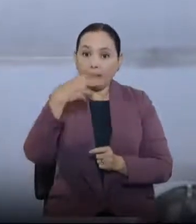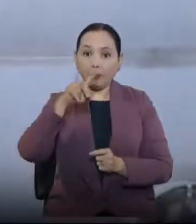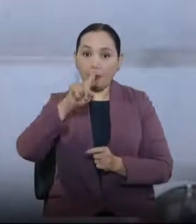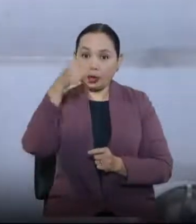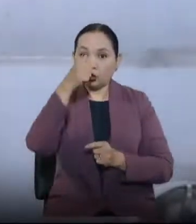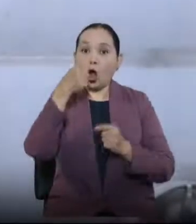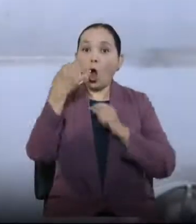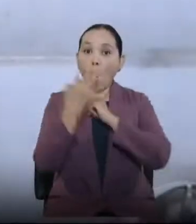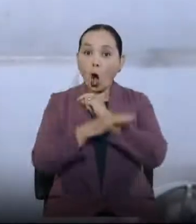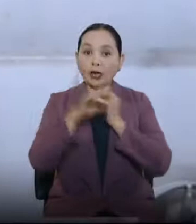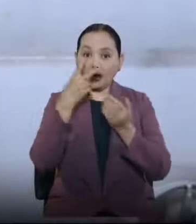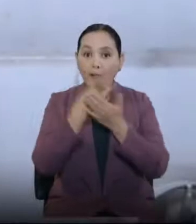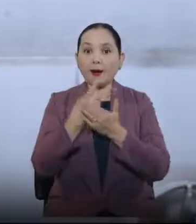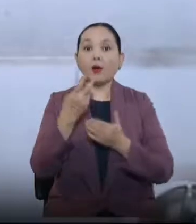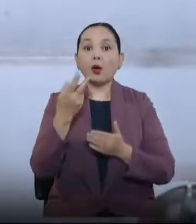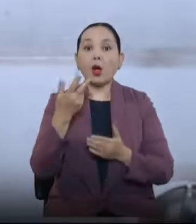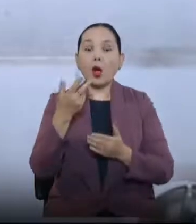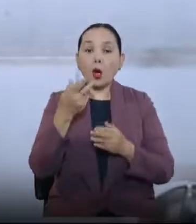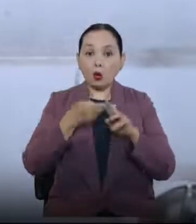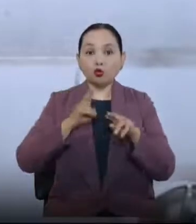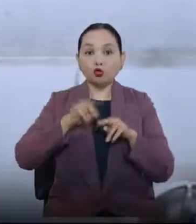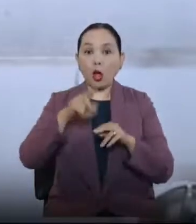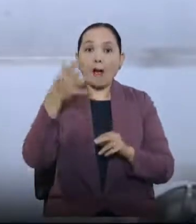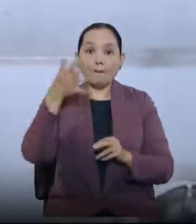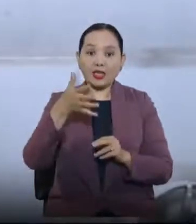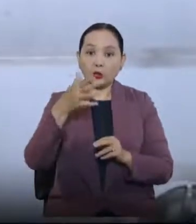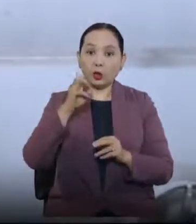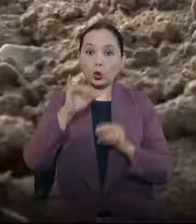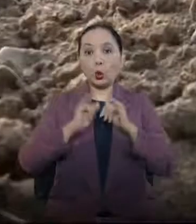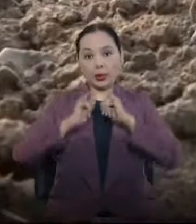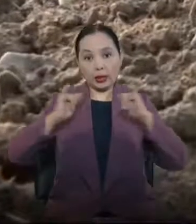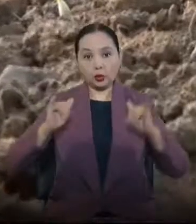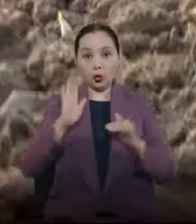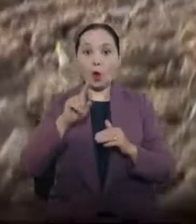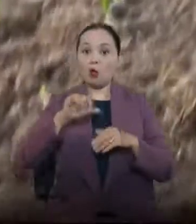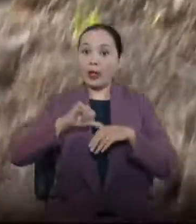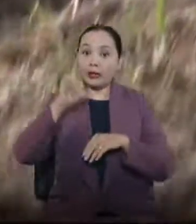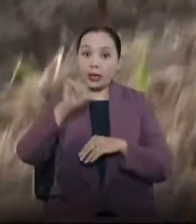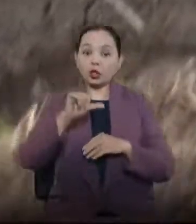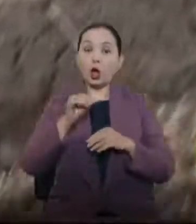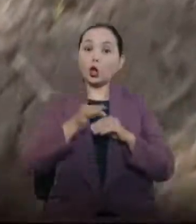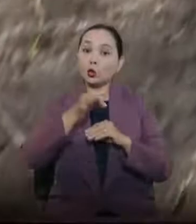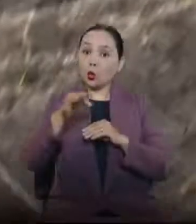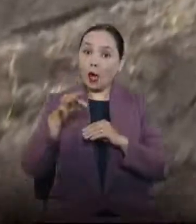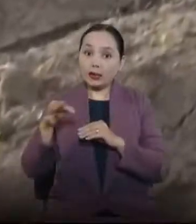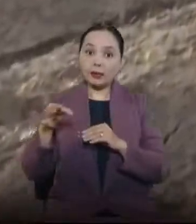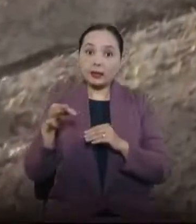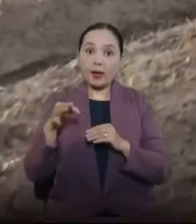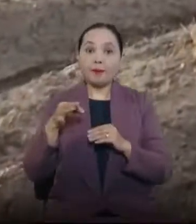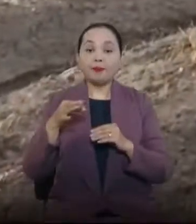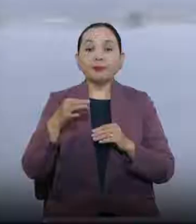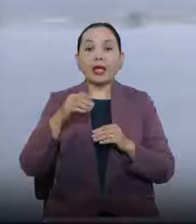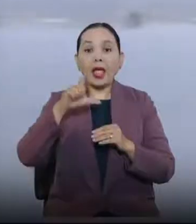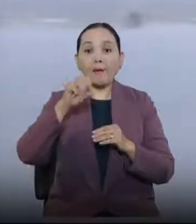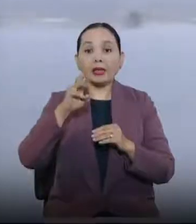2021-yilning oxiriga qadar ushbu sig'im 5000 tonnaga yetkaziladi. Bundan tashqari tumanimizda Bembitrade